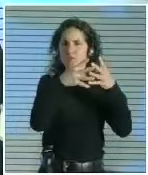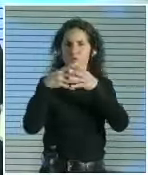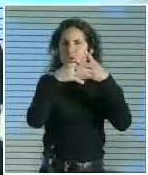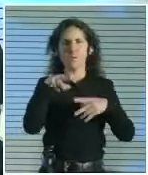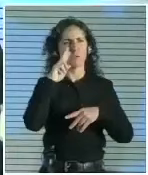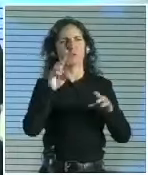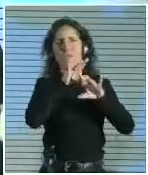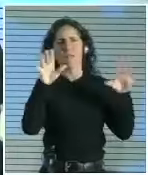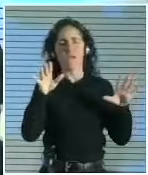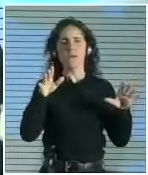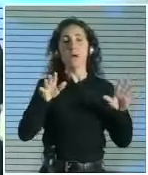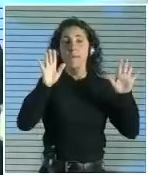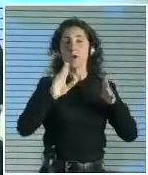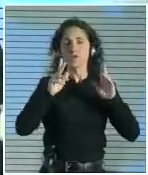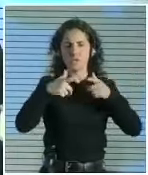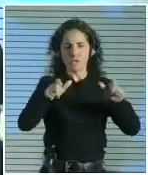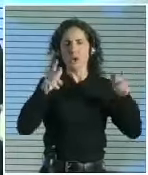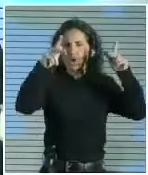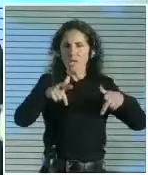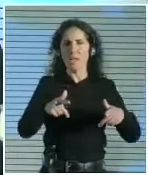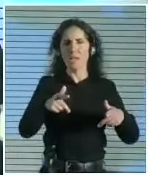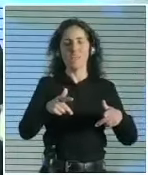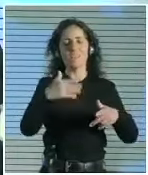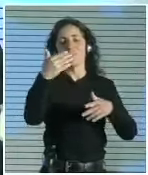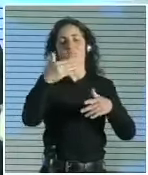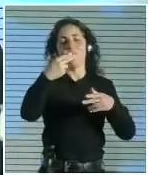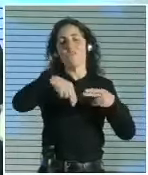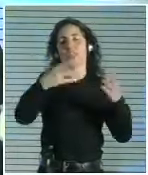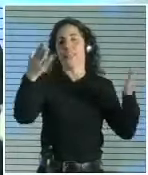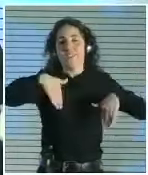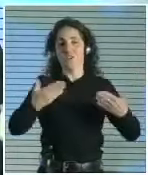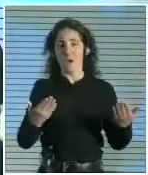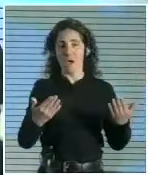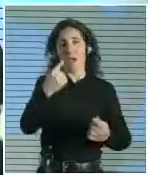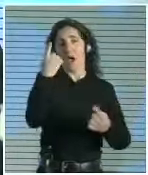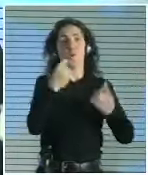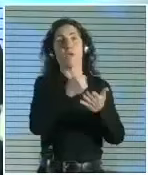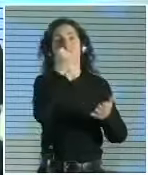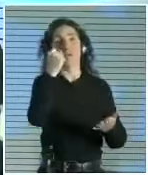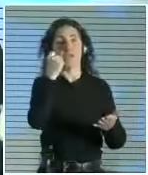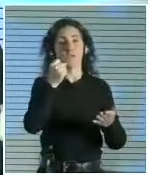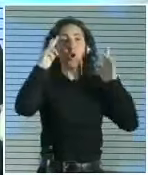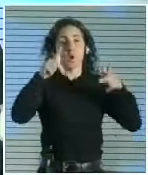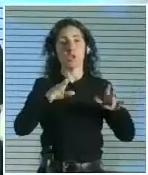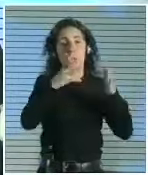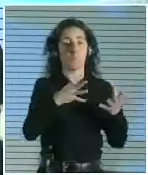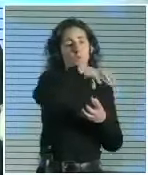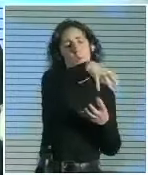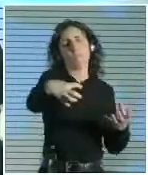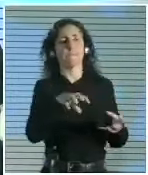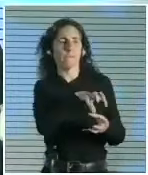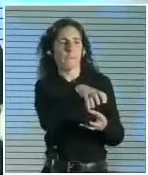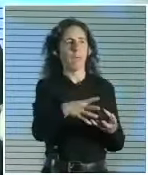rolling this out at their properties and with their teams had operations all around the world, and we needed this platform to be appropriate for that scale